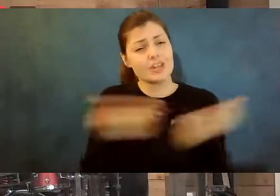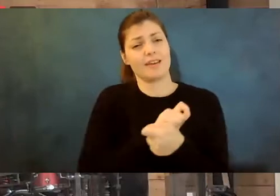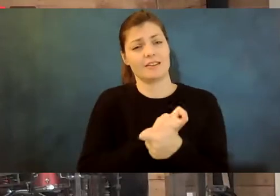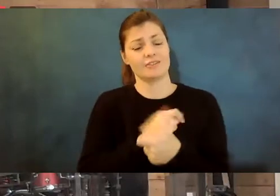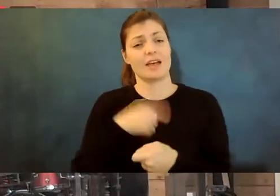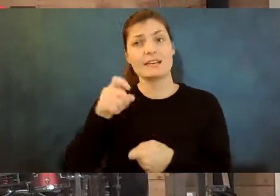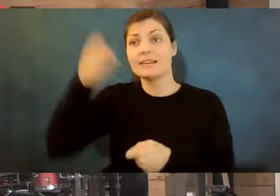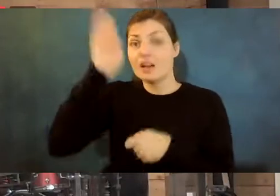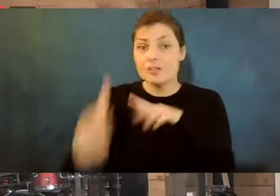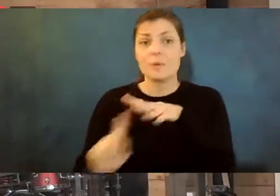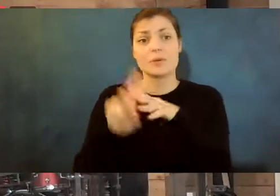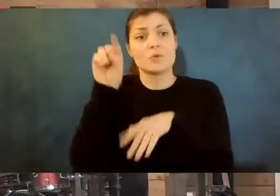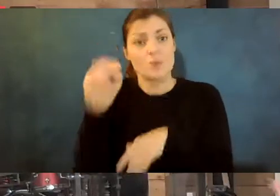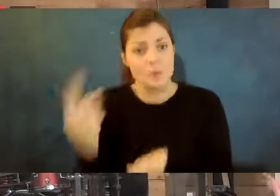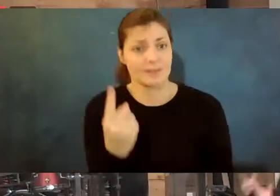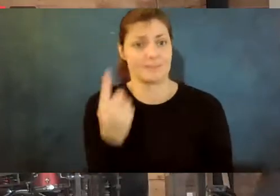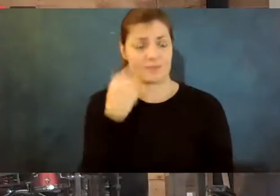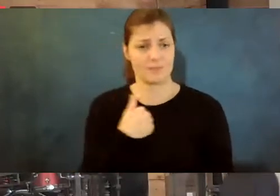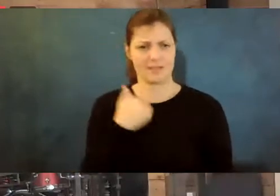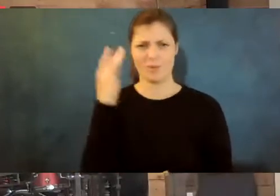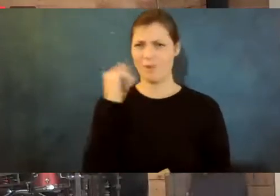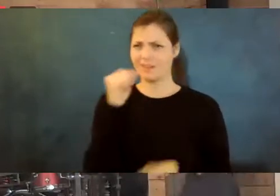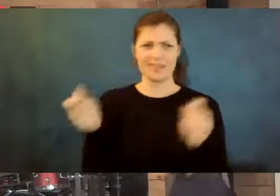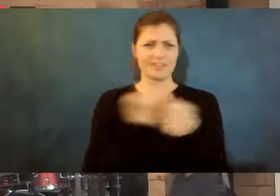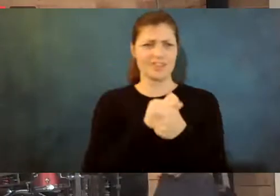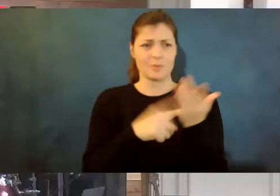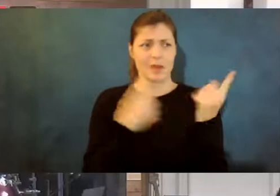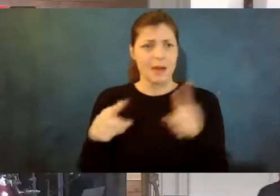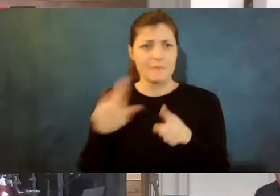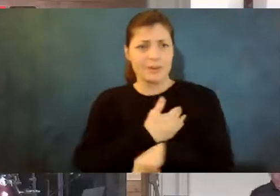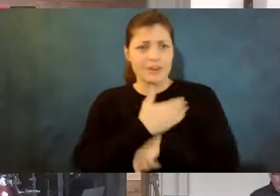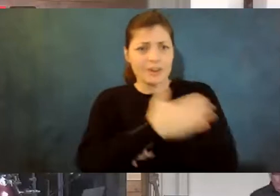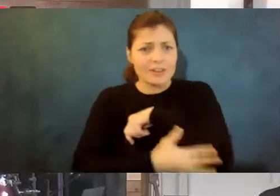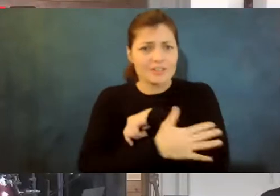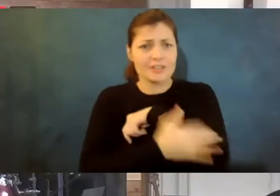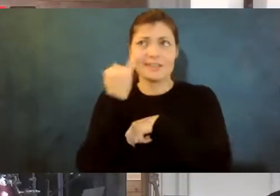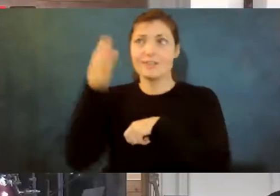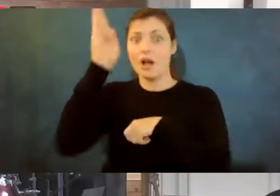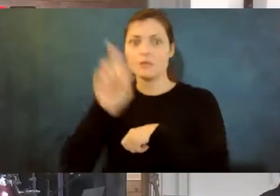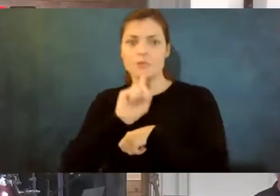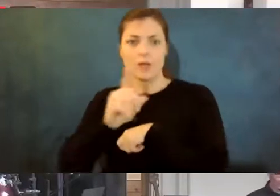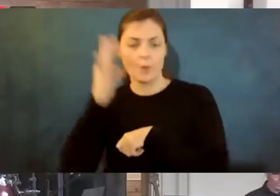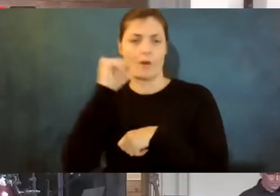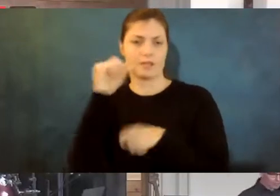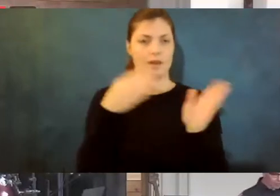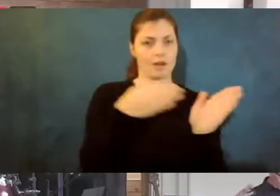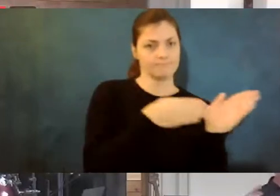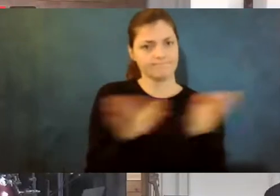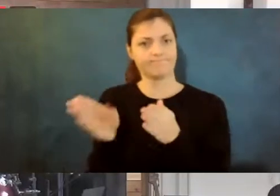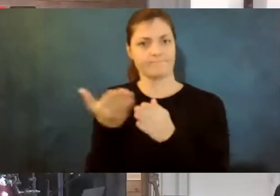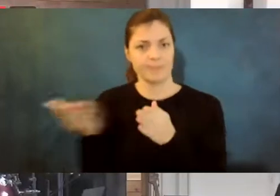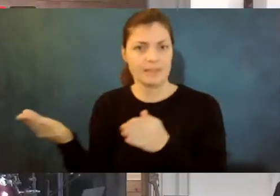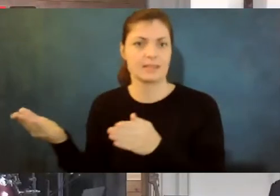I need God to show up and do something. And if he's real, why hasn't he changed what's going on in our country? Why isn't he redirecting things in the